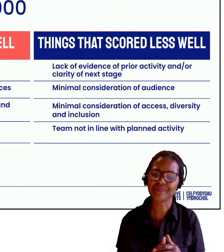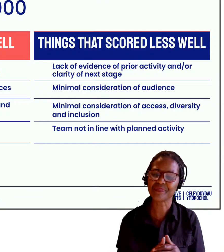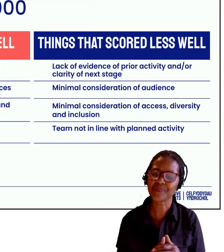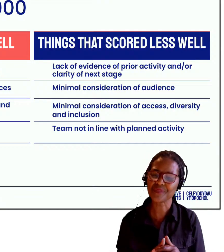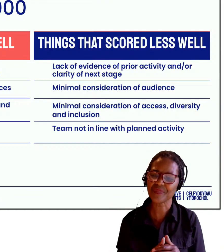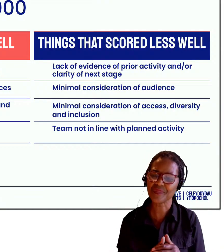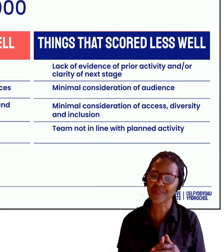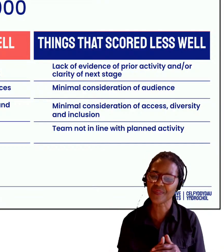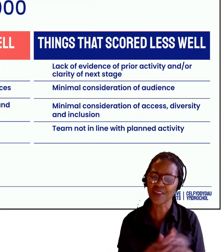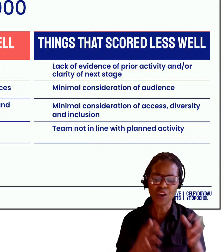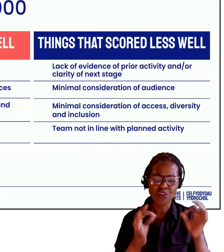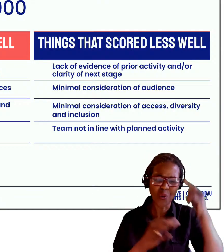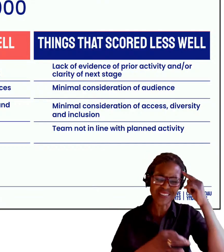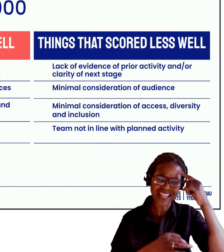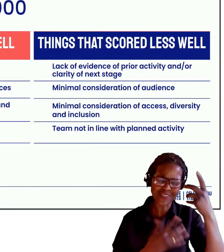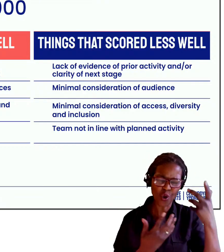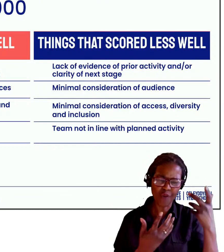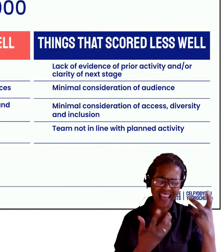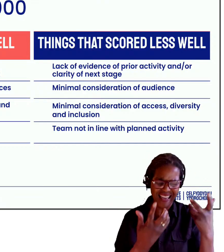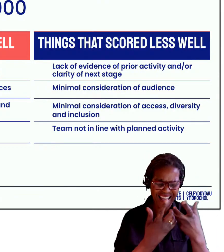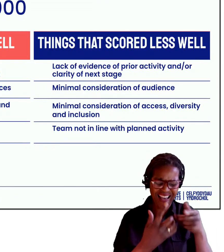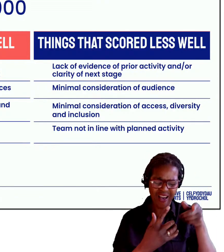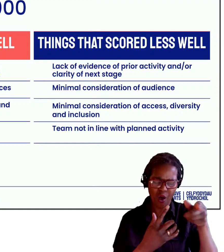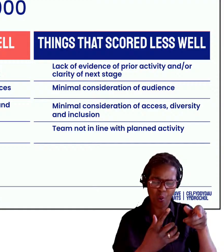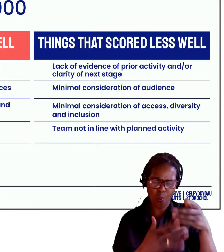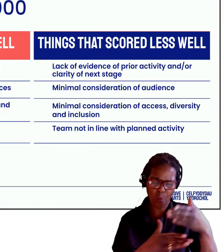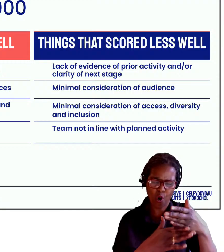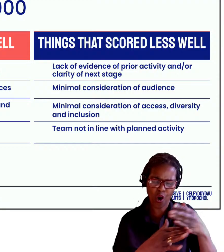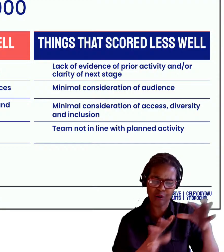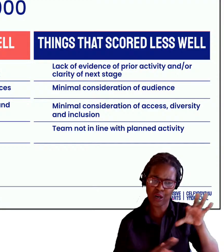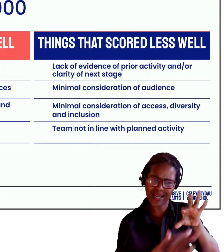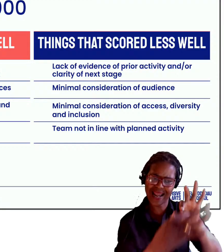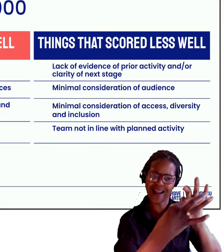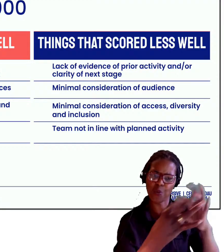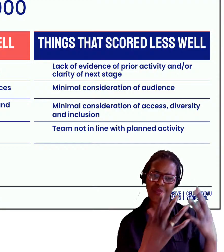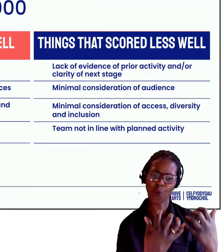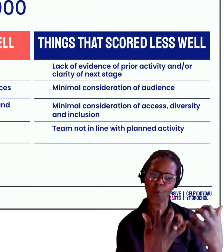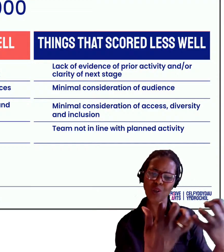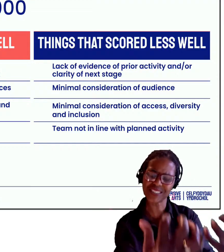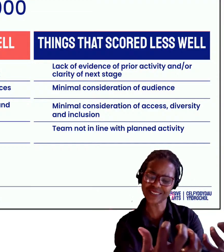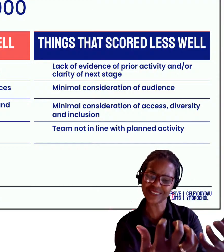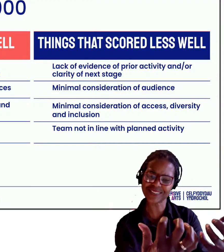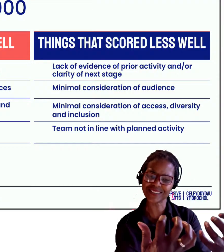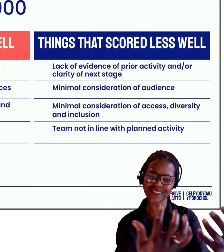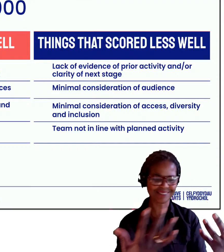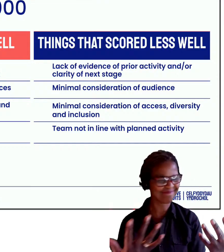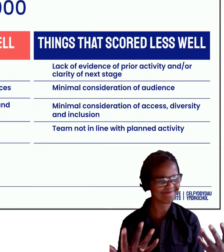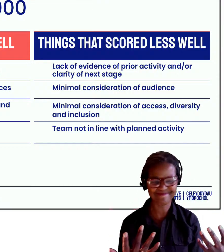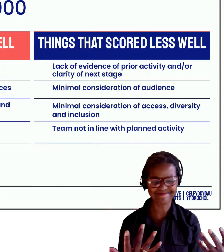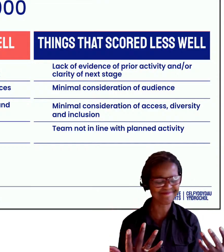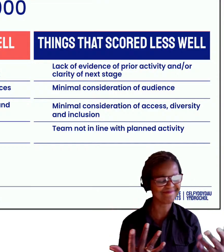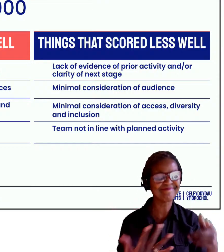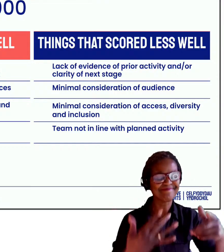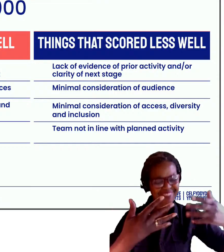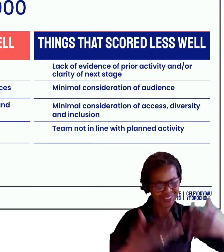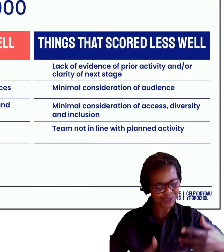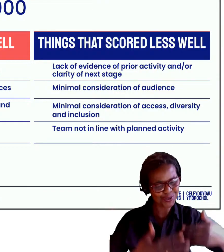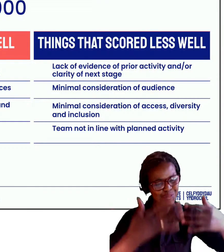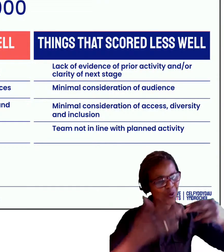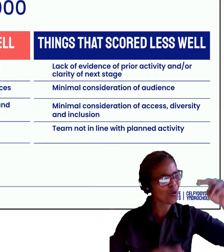how that work would connect with audiences eventually, or who it was for, or what they might need to do in order to connect to the